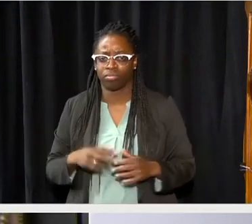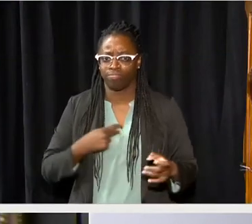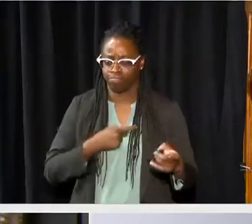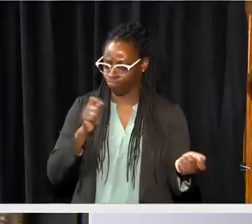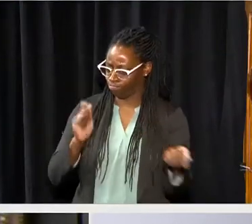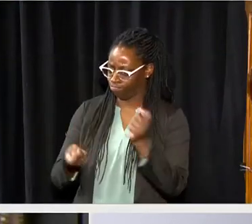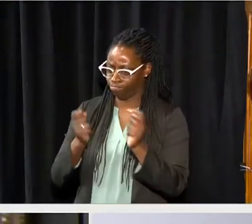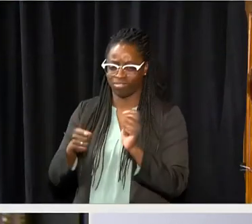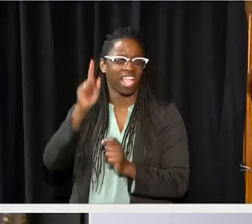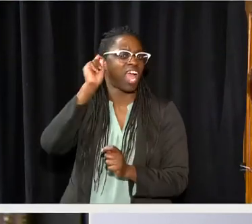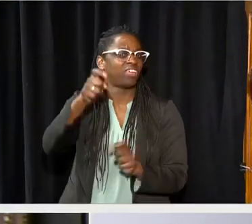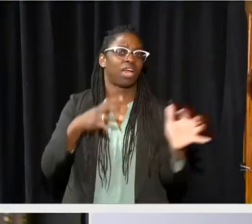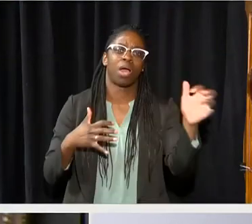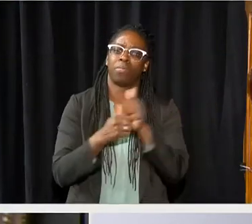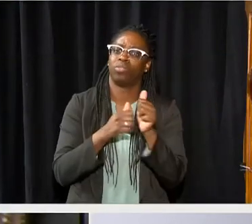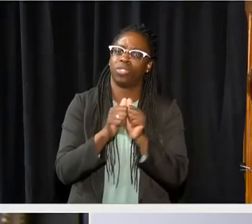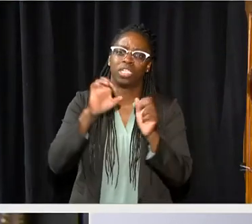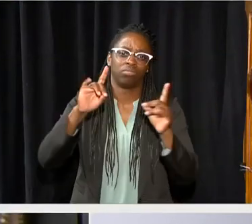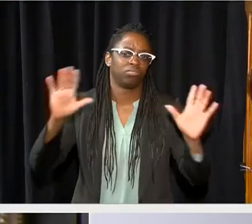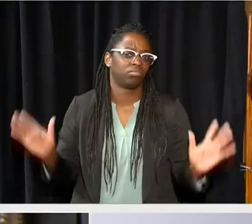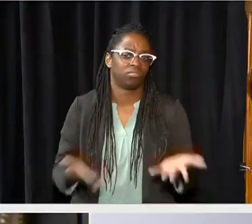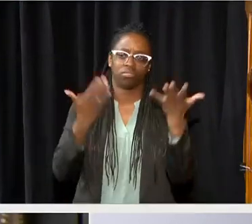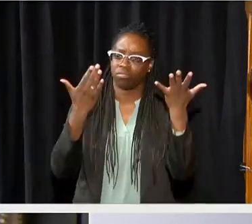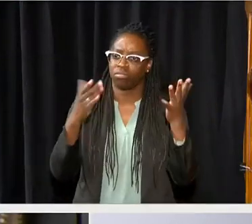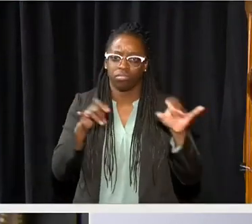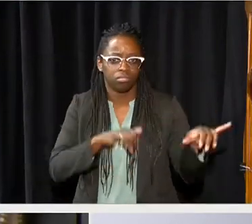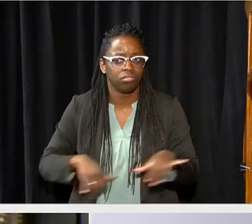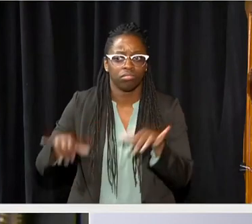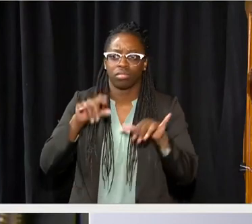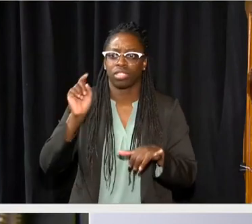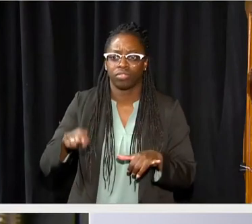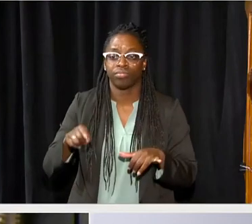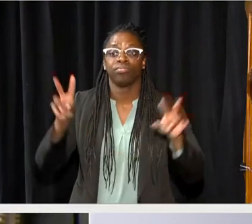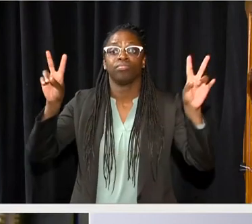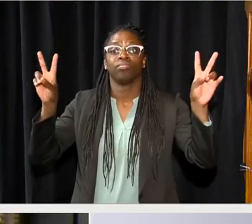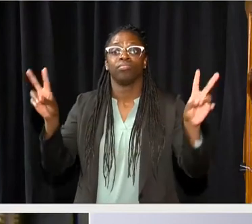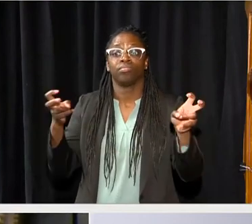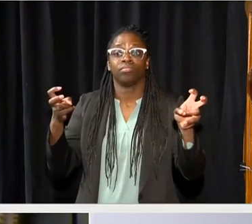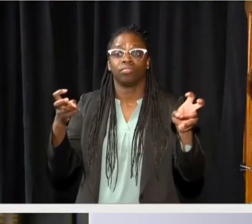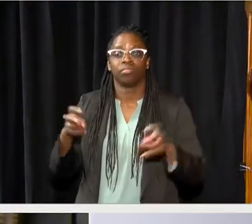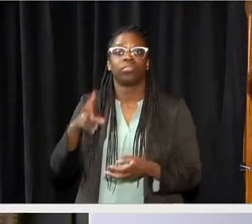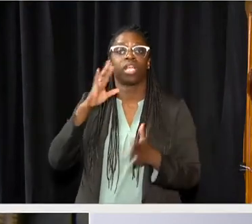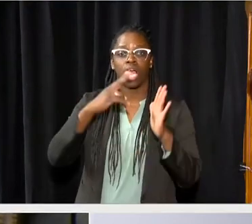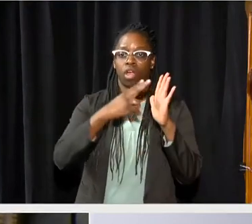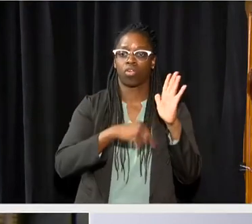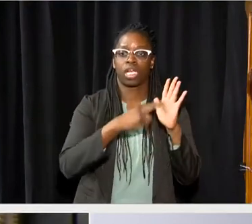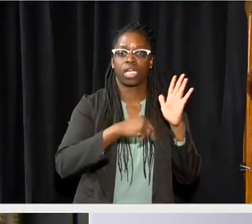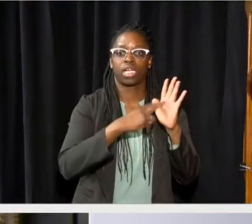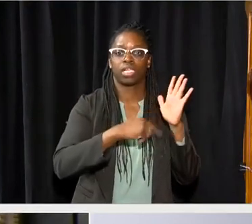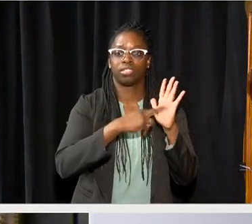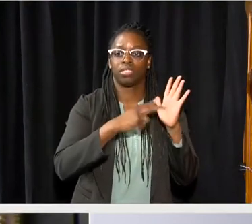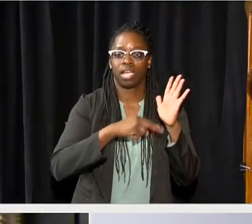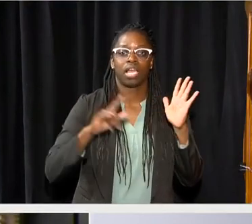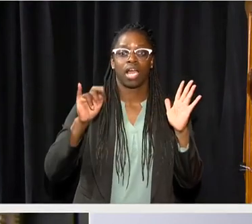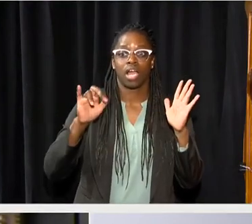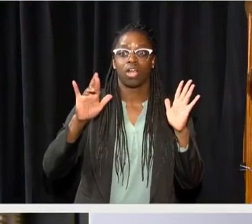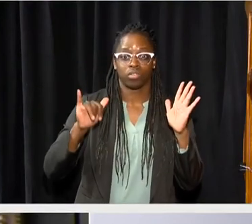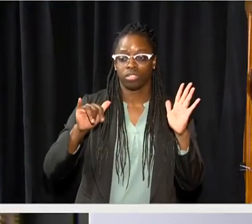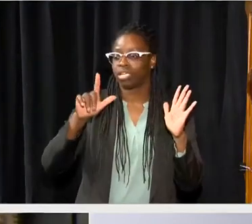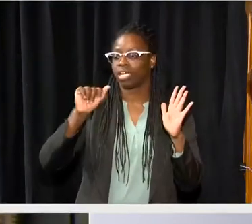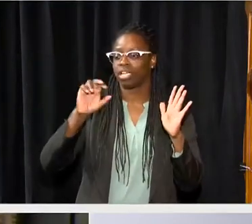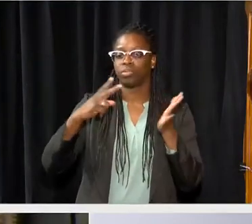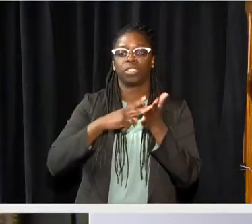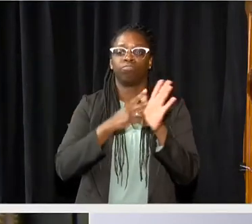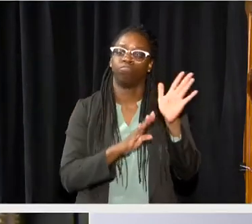we're changing that. Tonight, I'm announcing Literacy Launch. And over the next 5 years, backed by